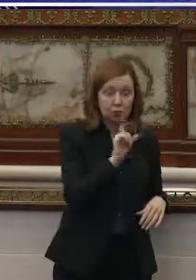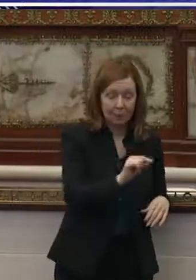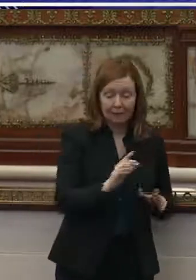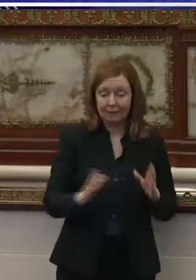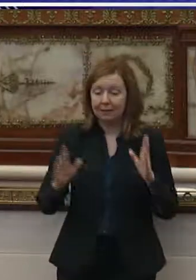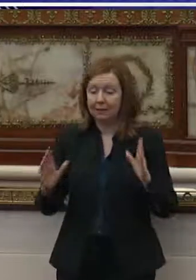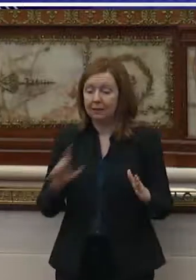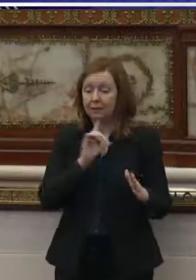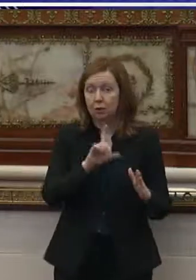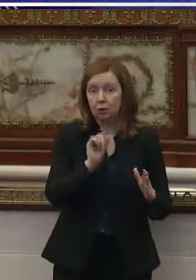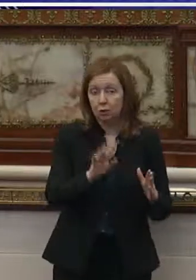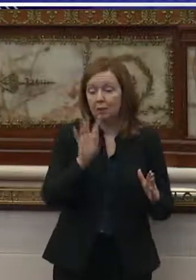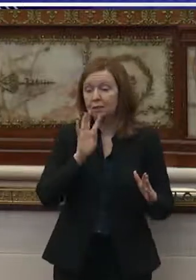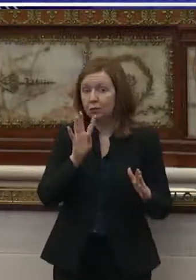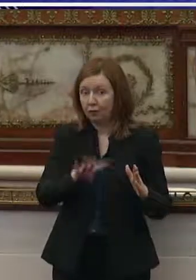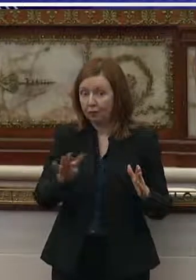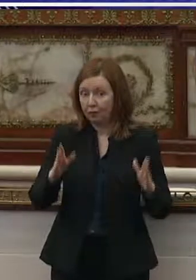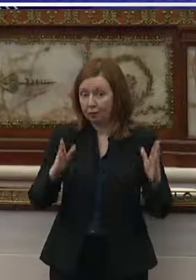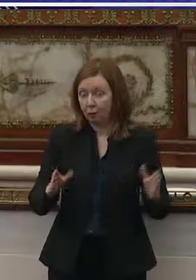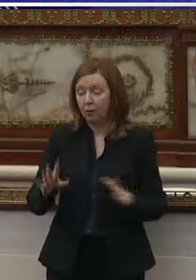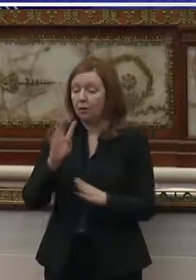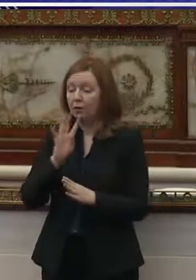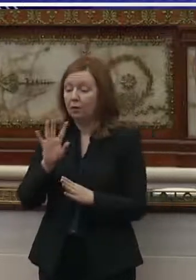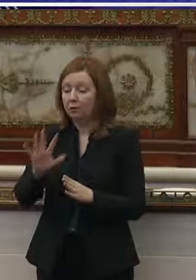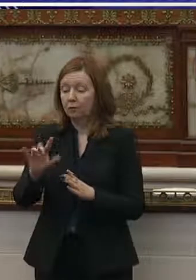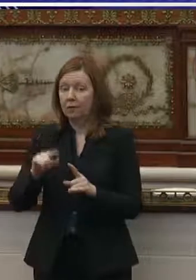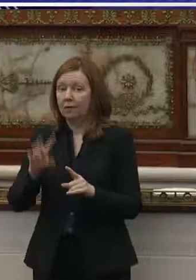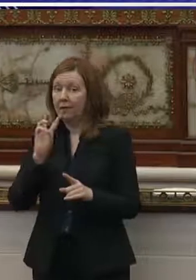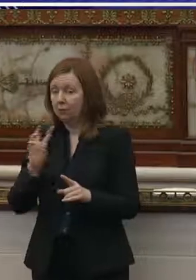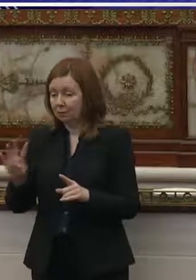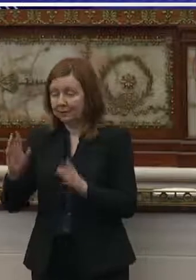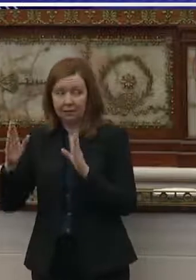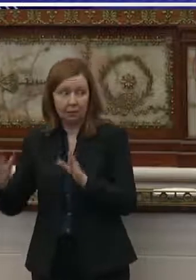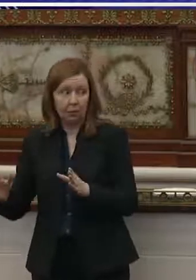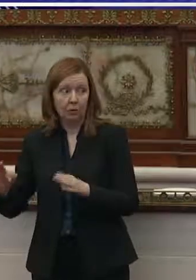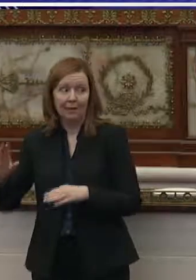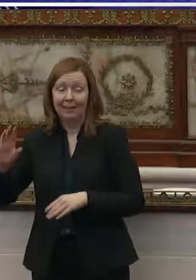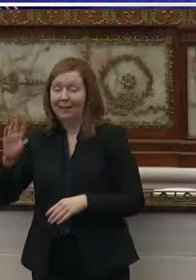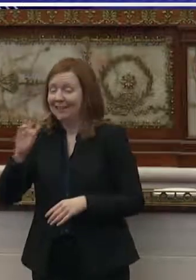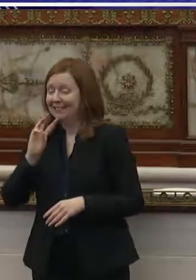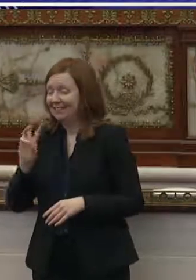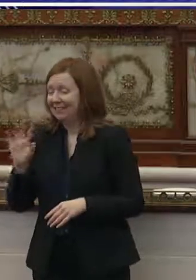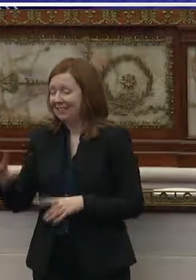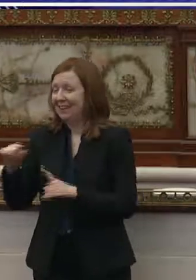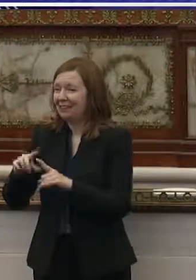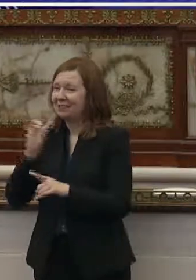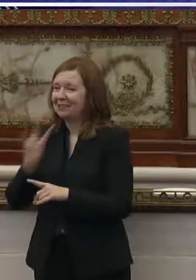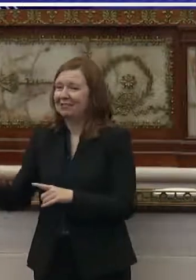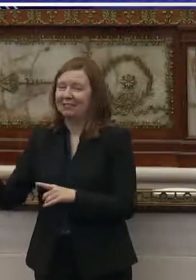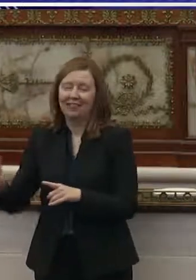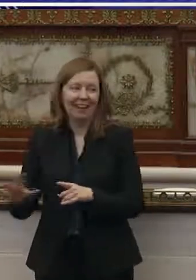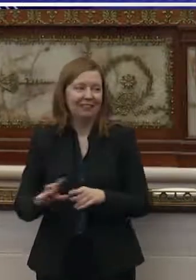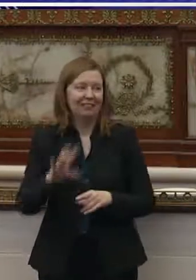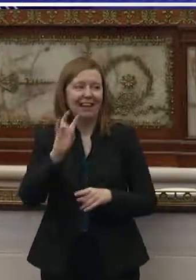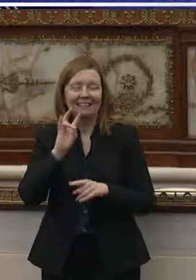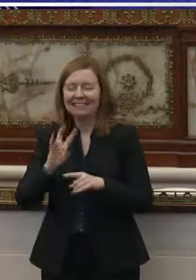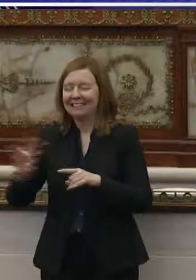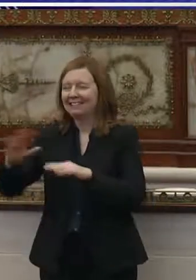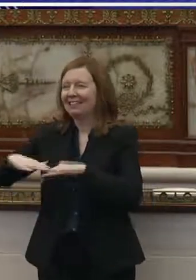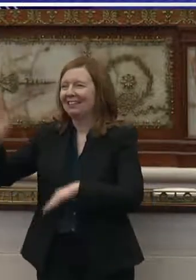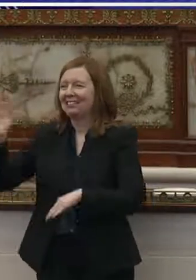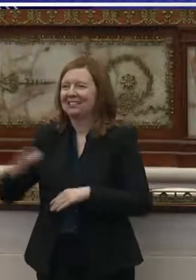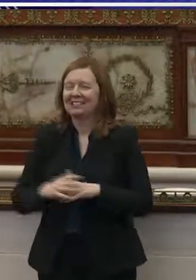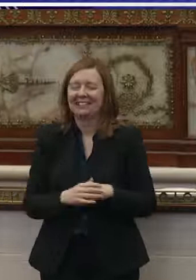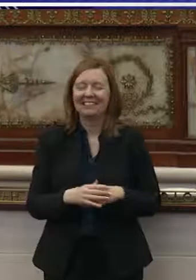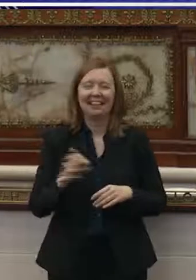20 to 44, 45 to 64, and 65 to 75, and 75 and older